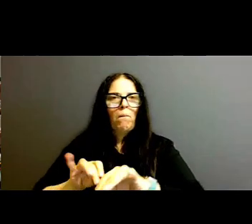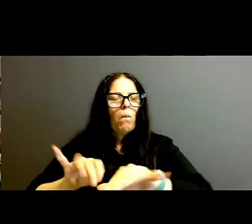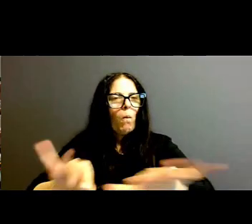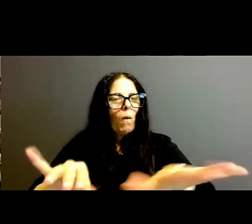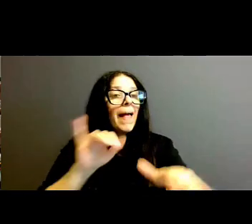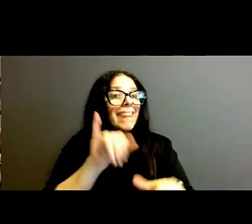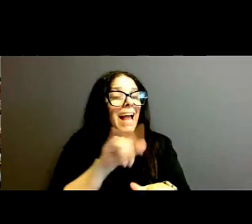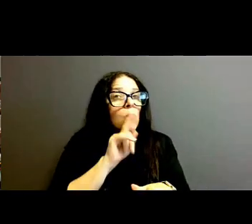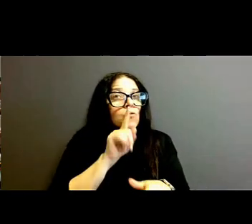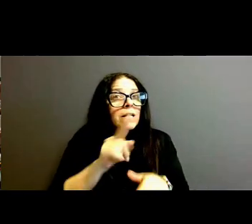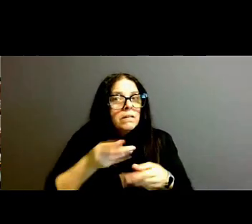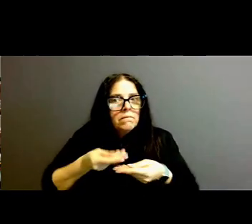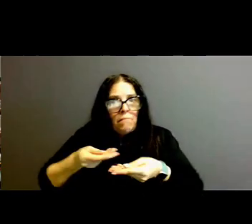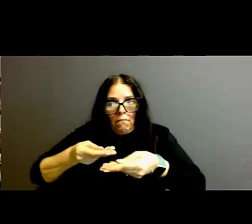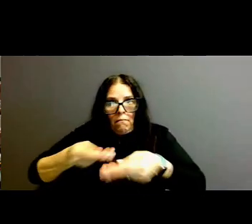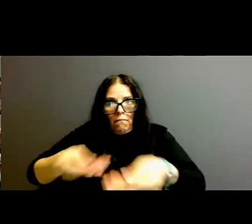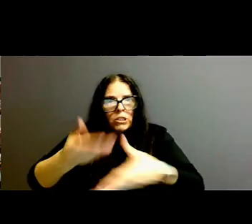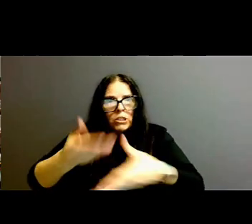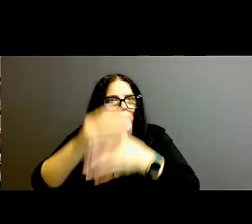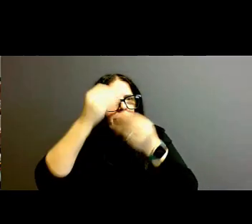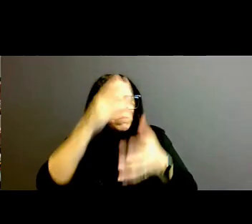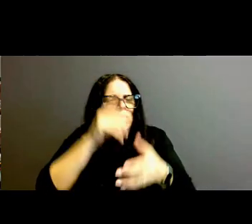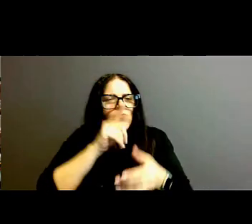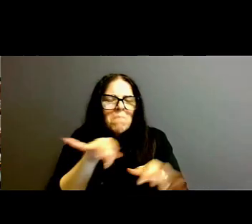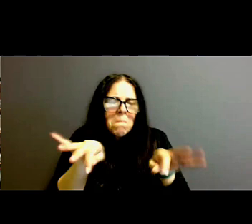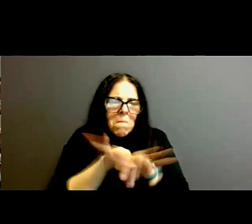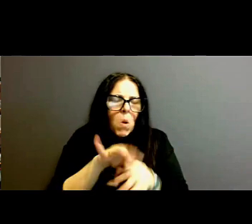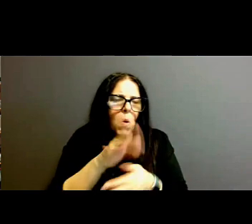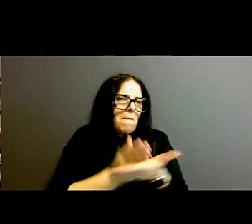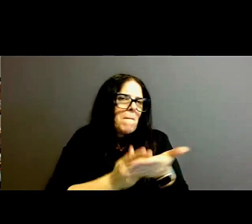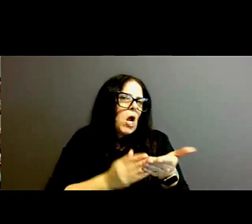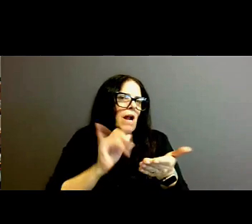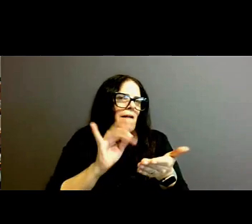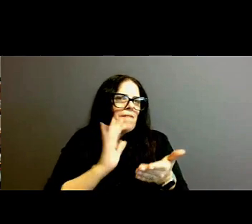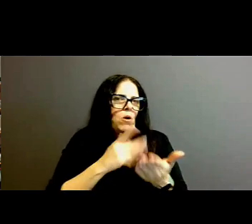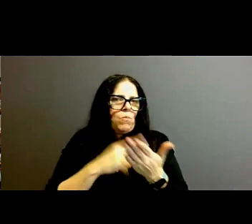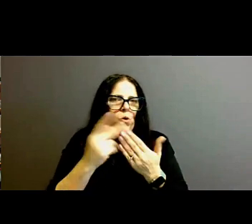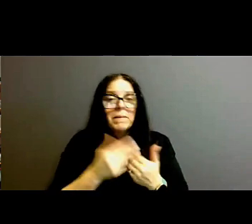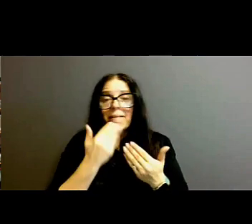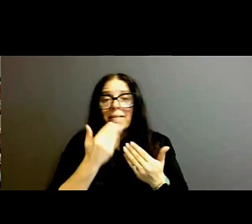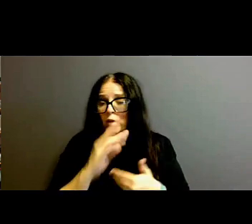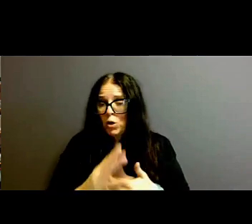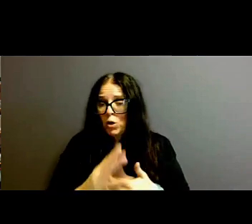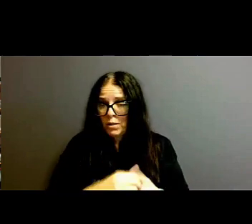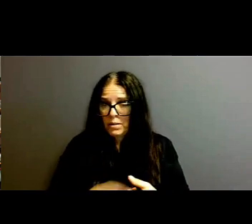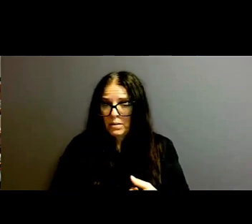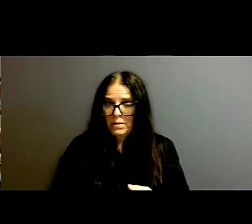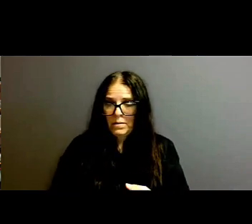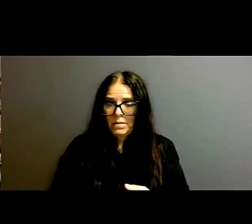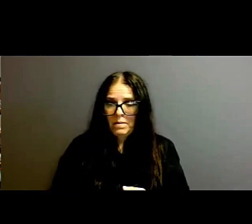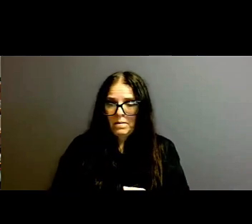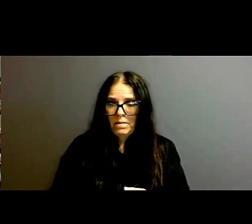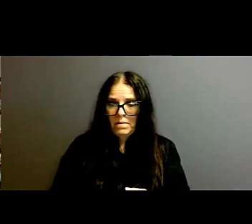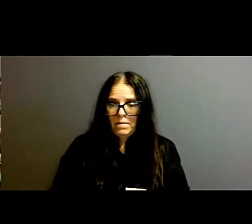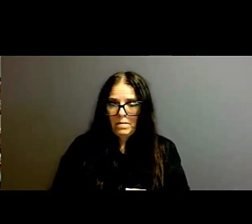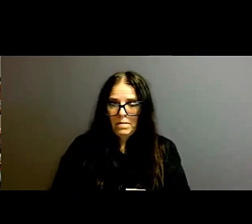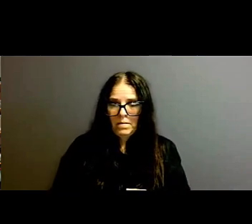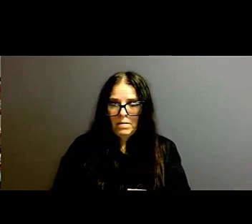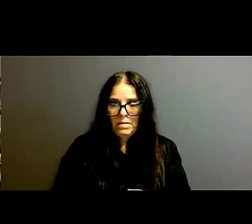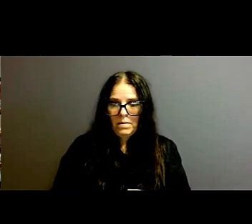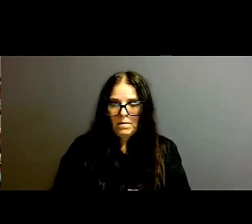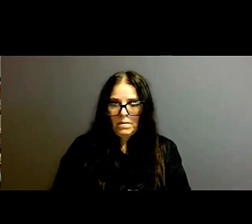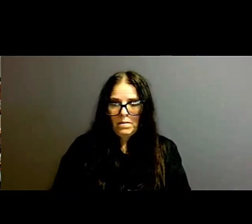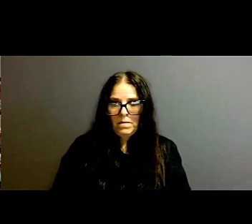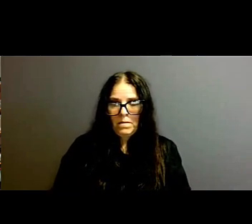our programs. So thank you for participating. As you're bringing this feedback in, it's going to pop up and populate. We're going to share